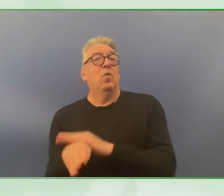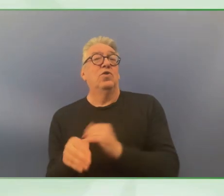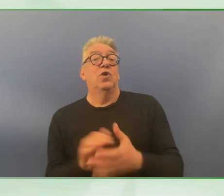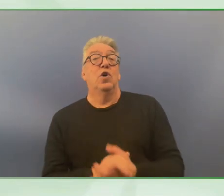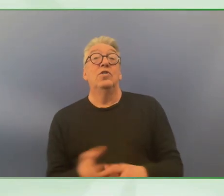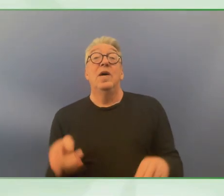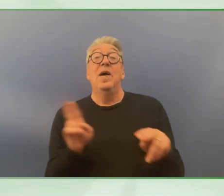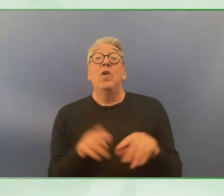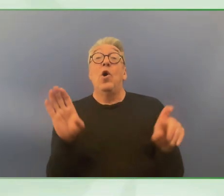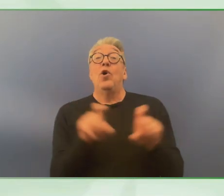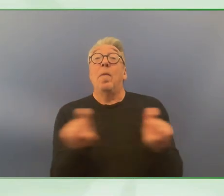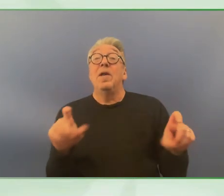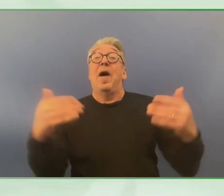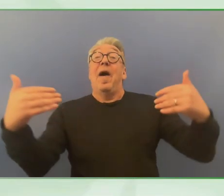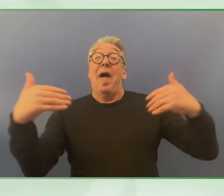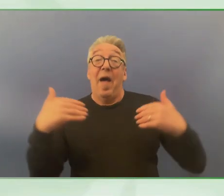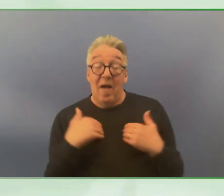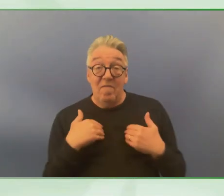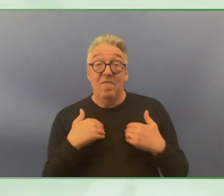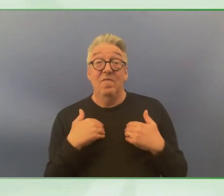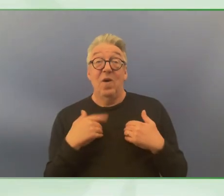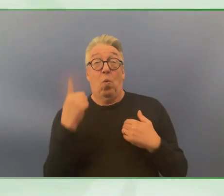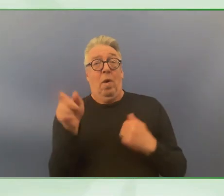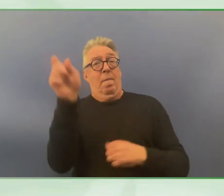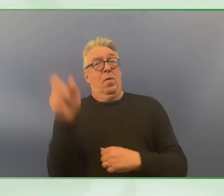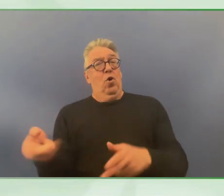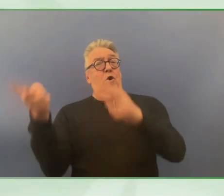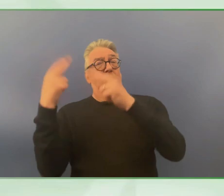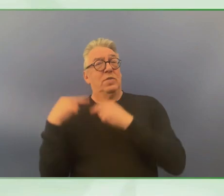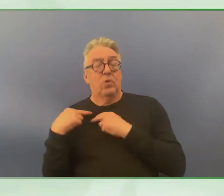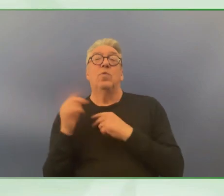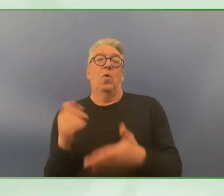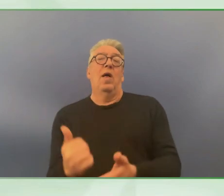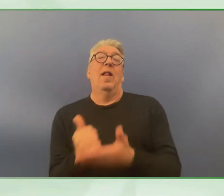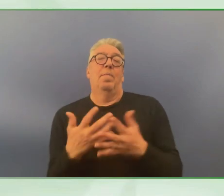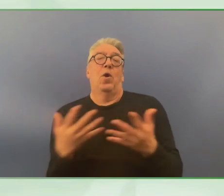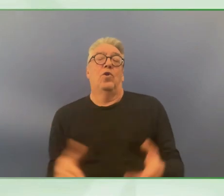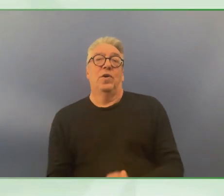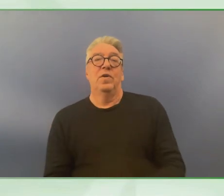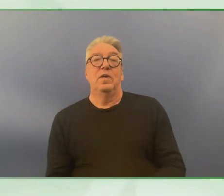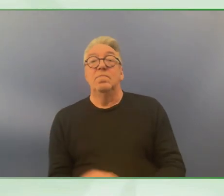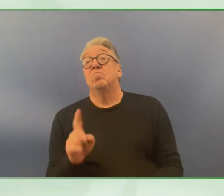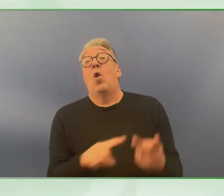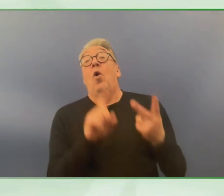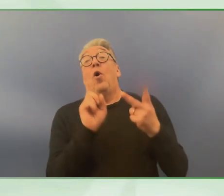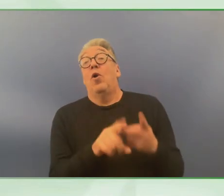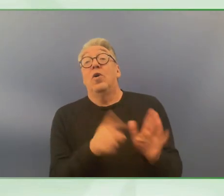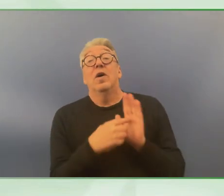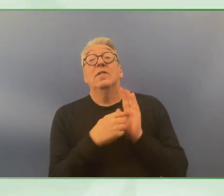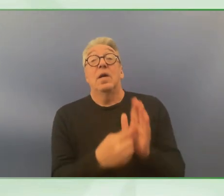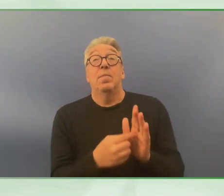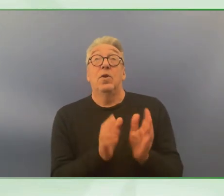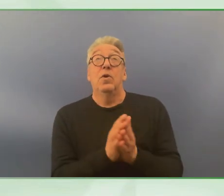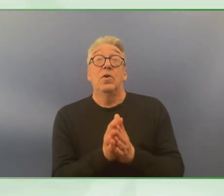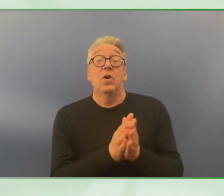that all the topics come together in one place. Another example, like the example would be then a company